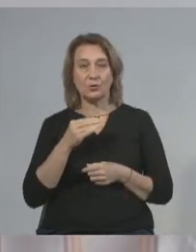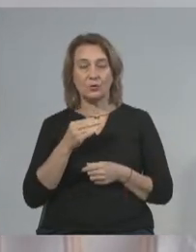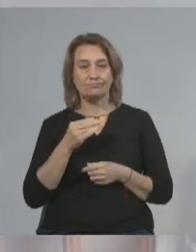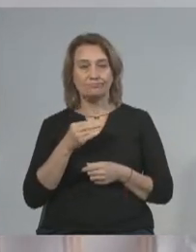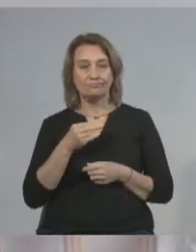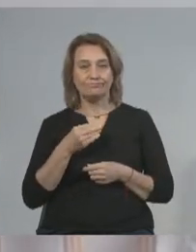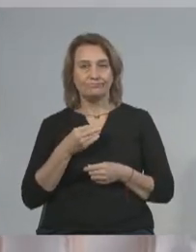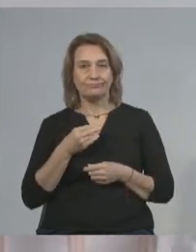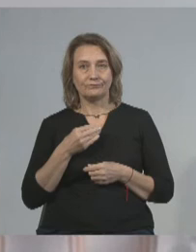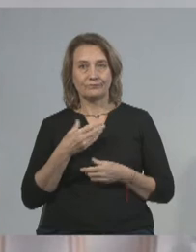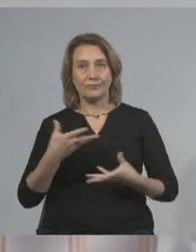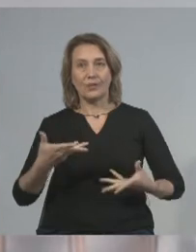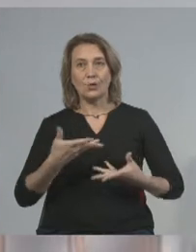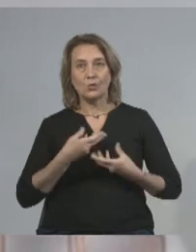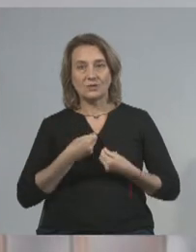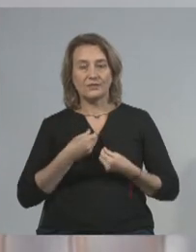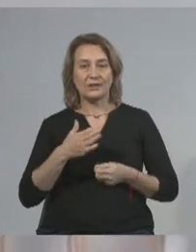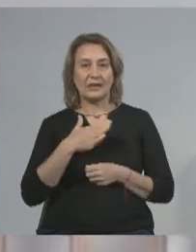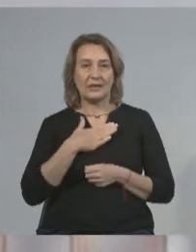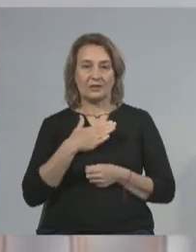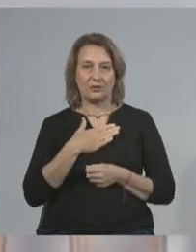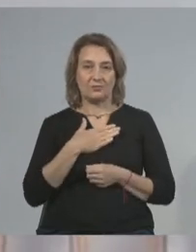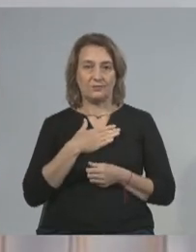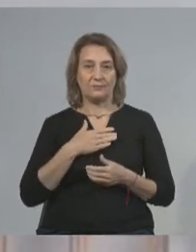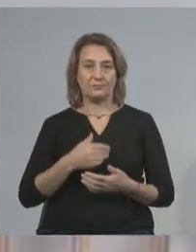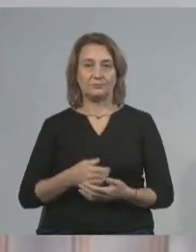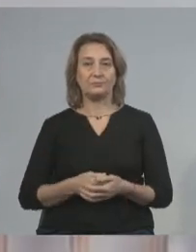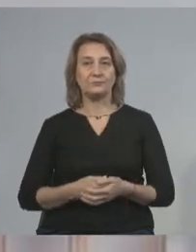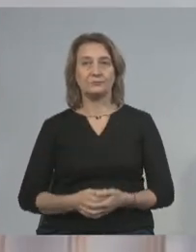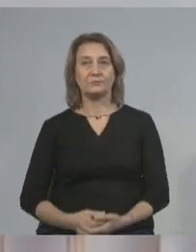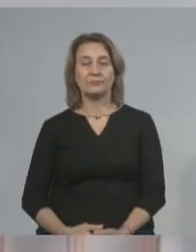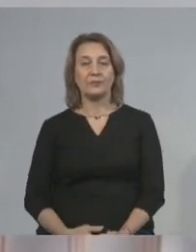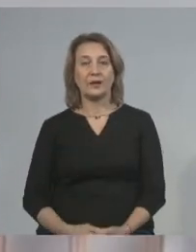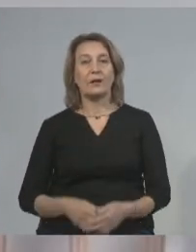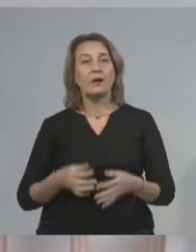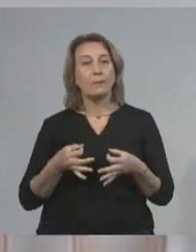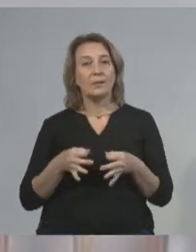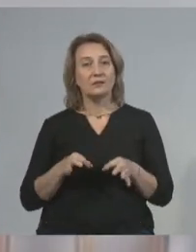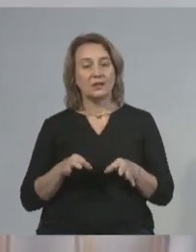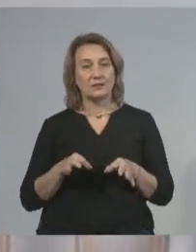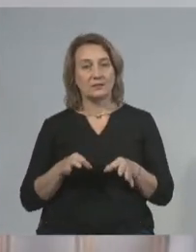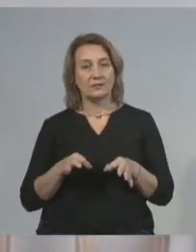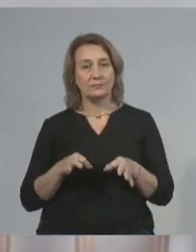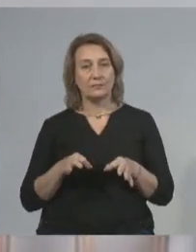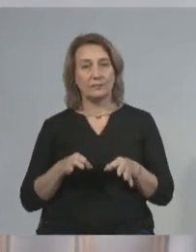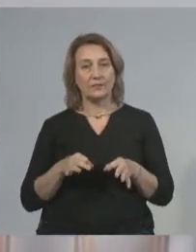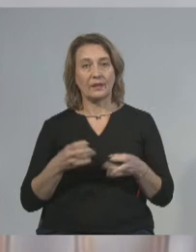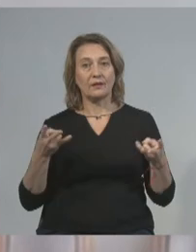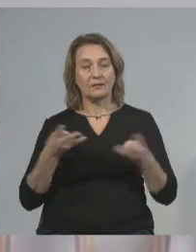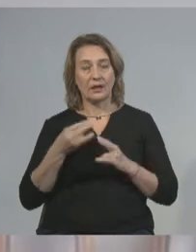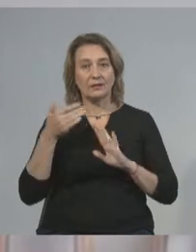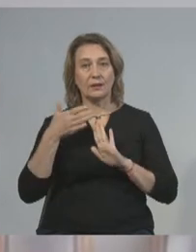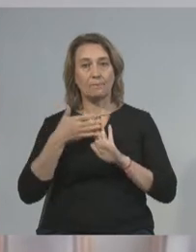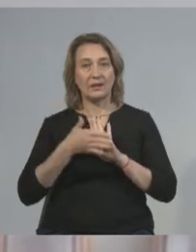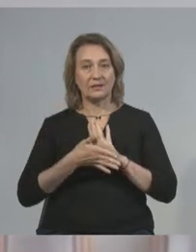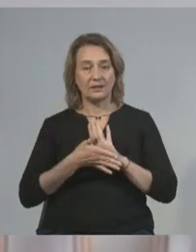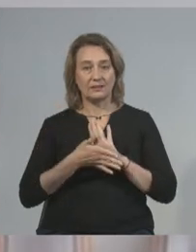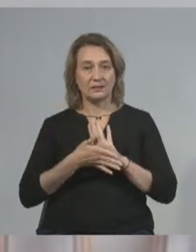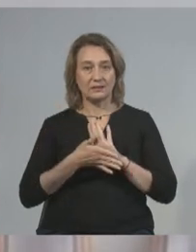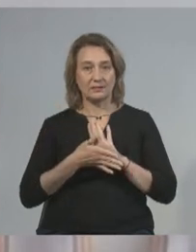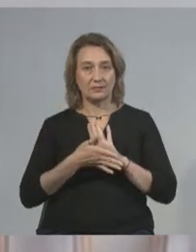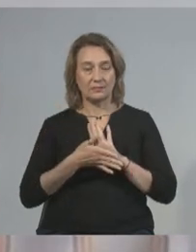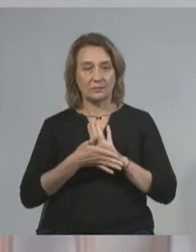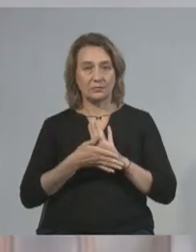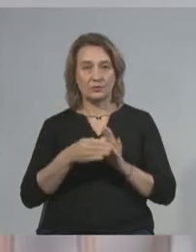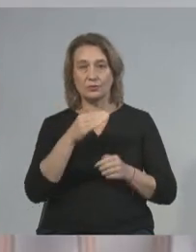resilience because when we are talking about the resilience in general of our cognitive sphere we need to understand